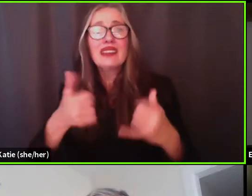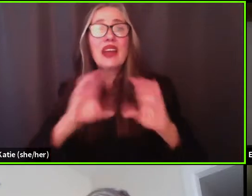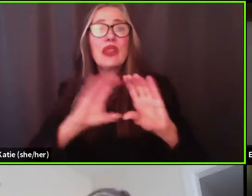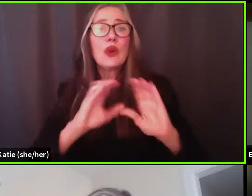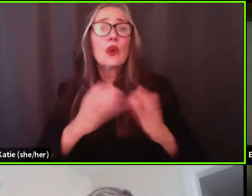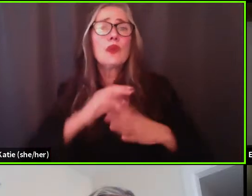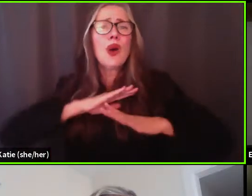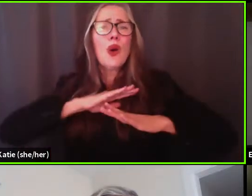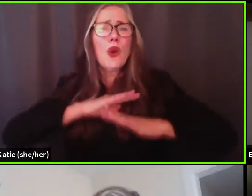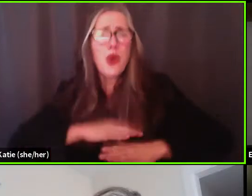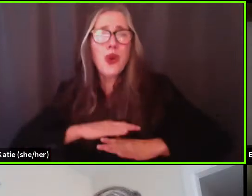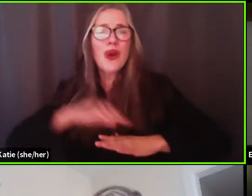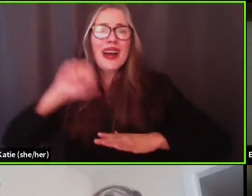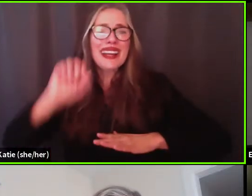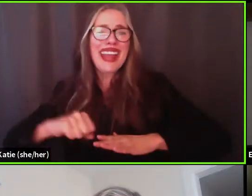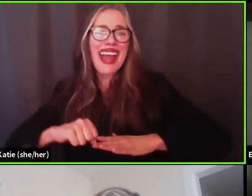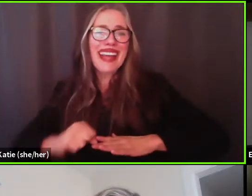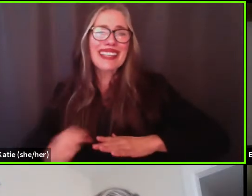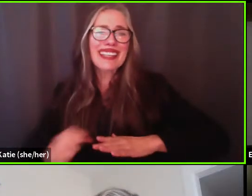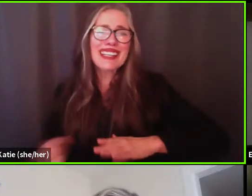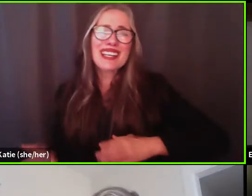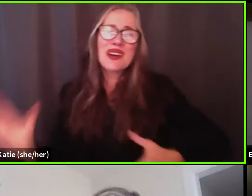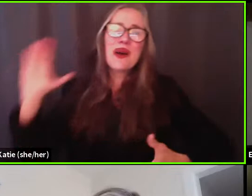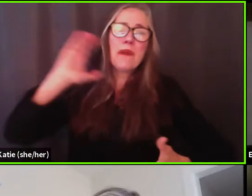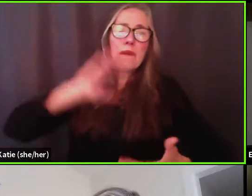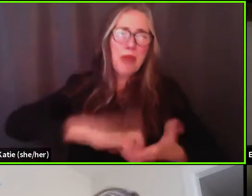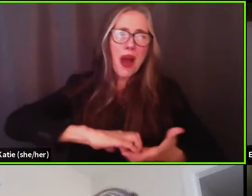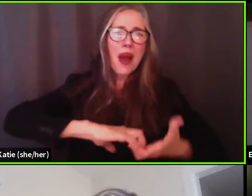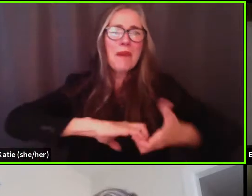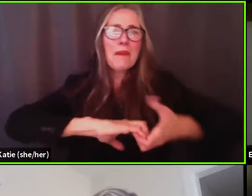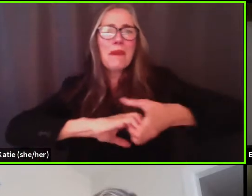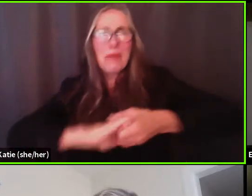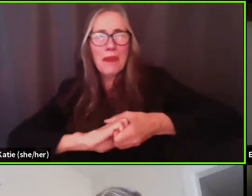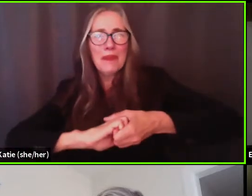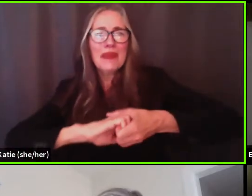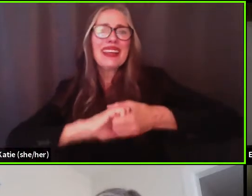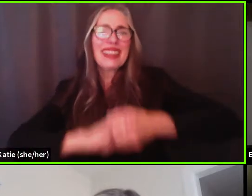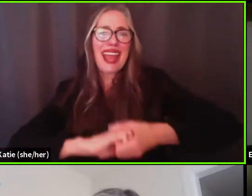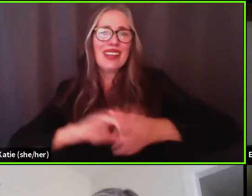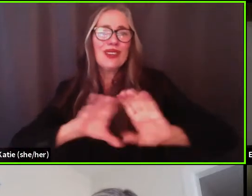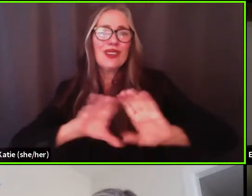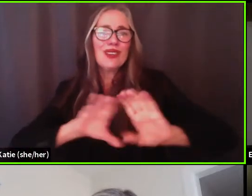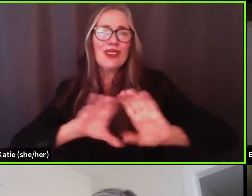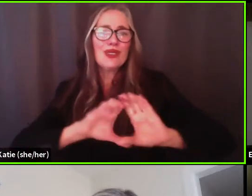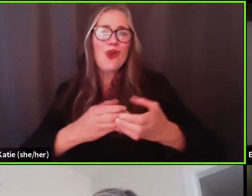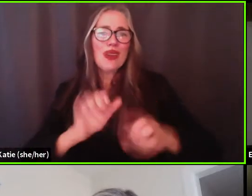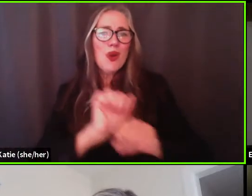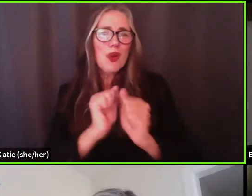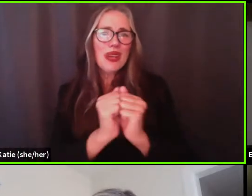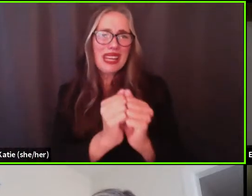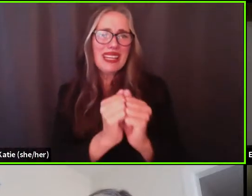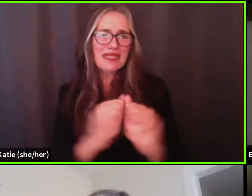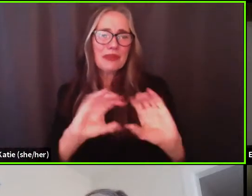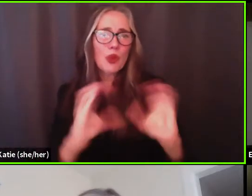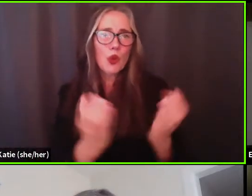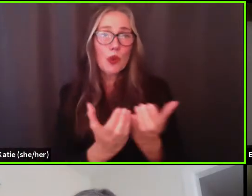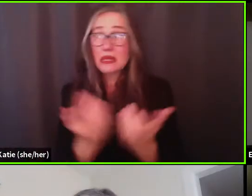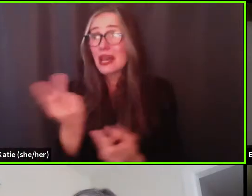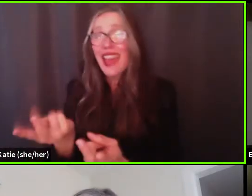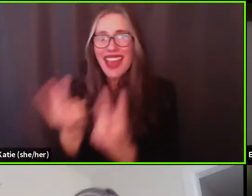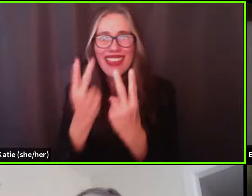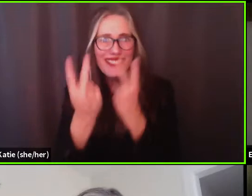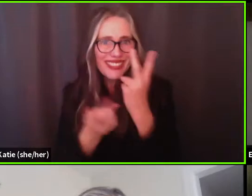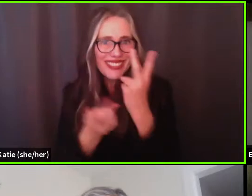that they could plug into and be a part of and so they've either joined working groups or they visit and come to campus forums